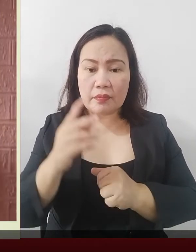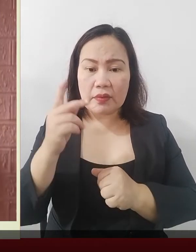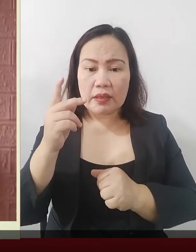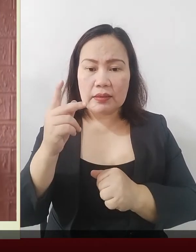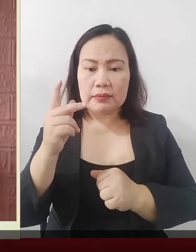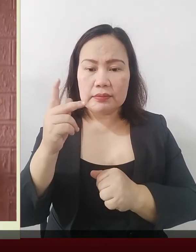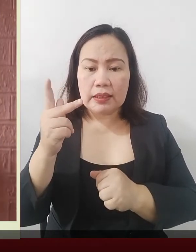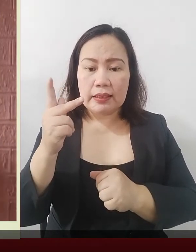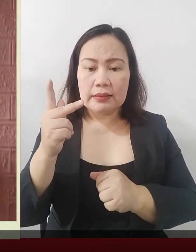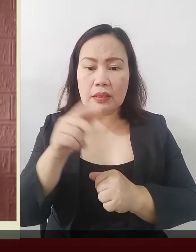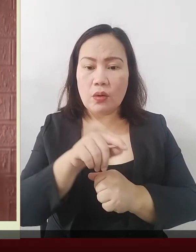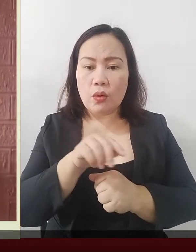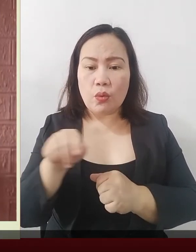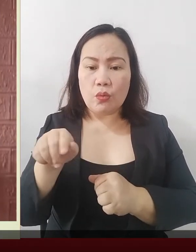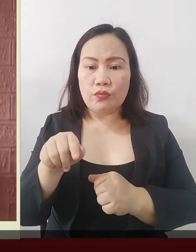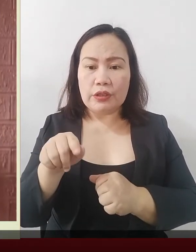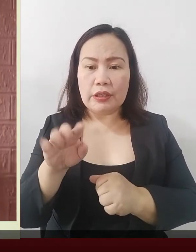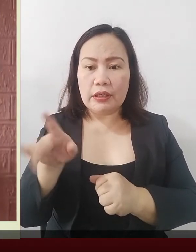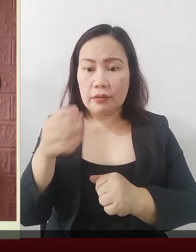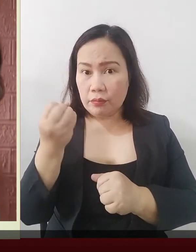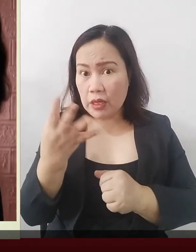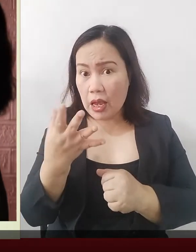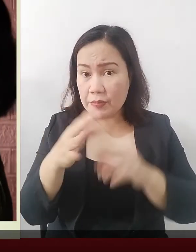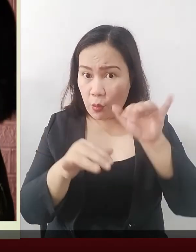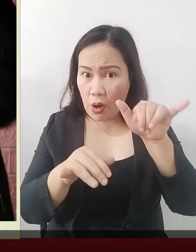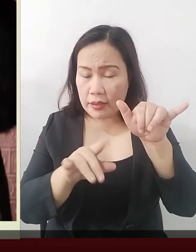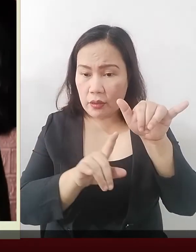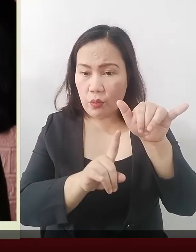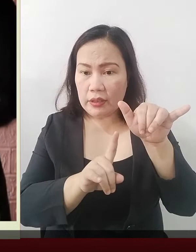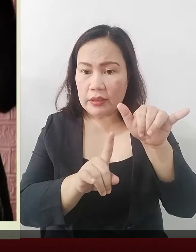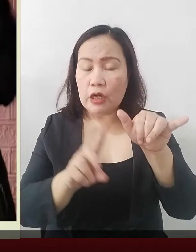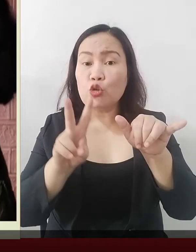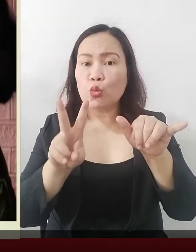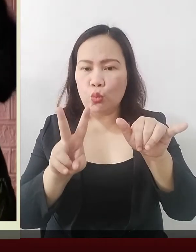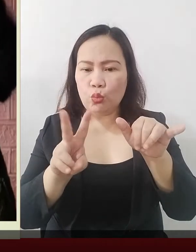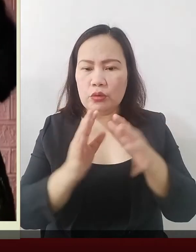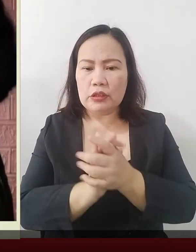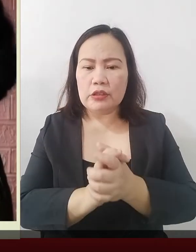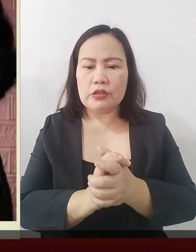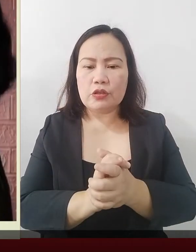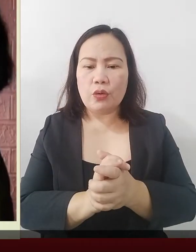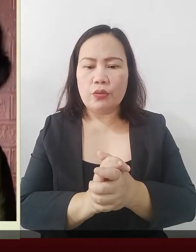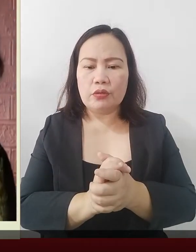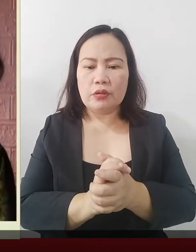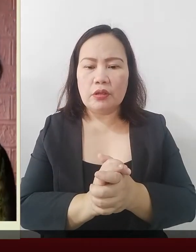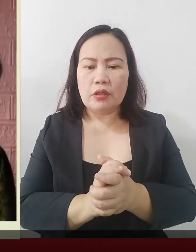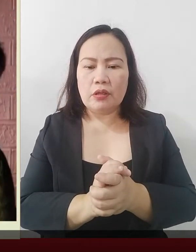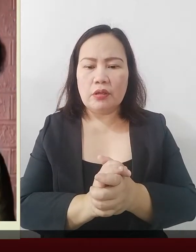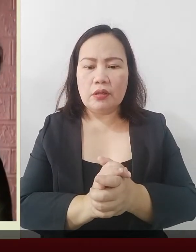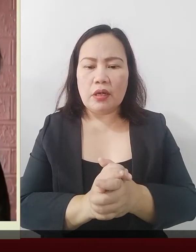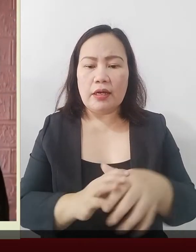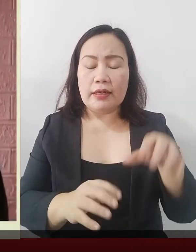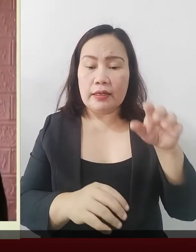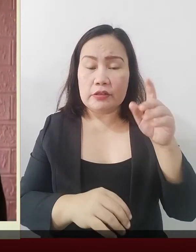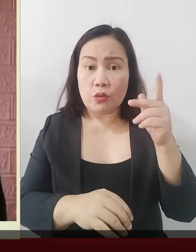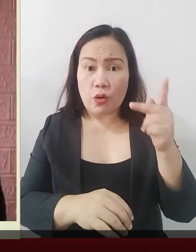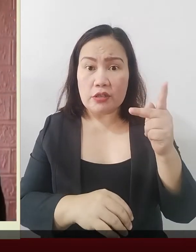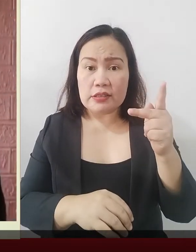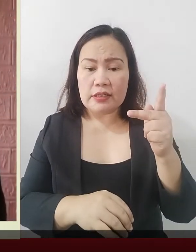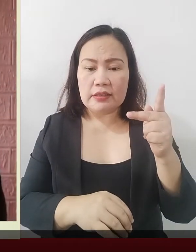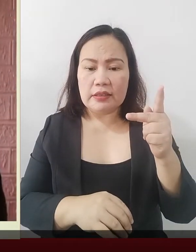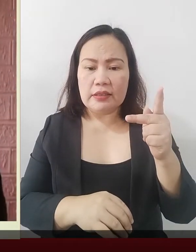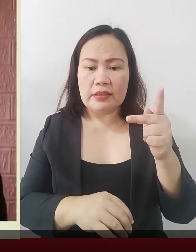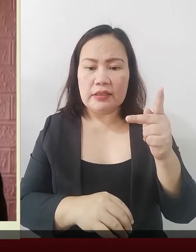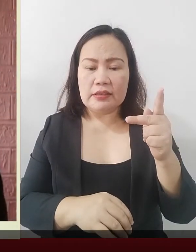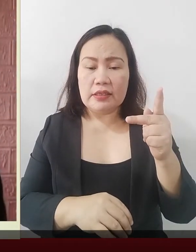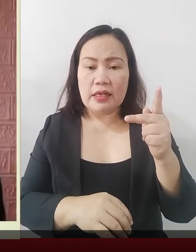is equal to k over 2. So our